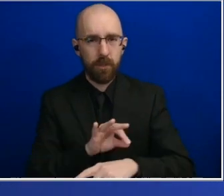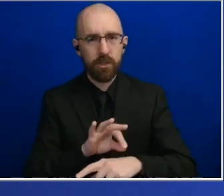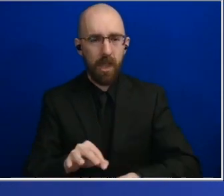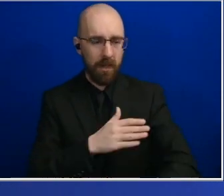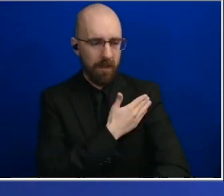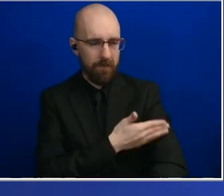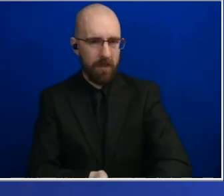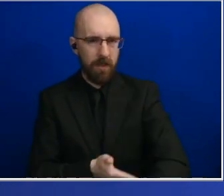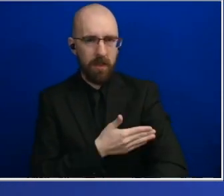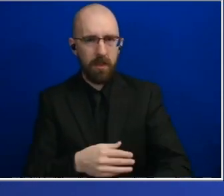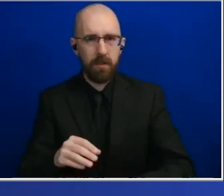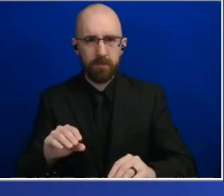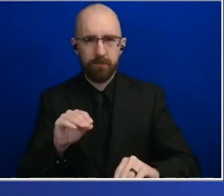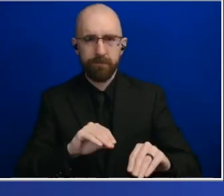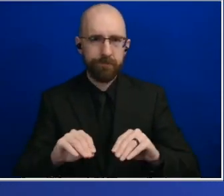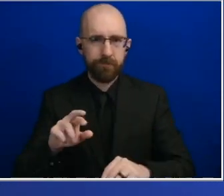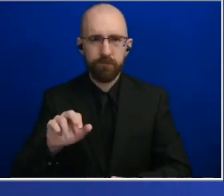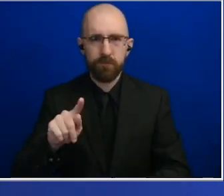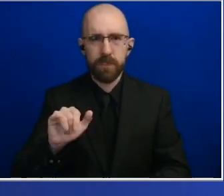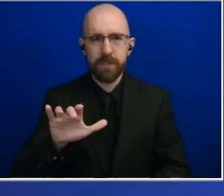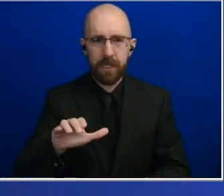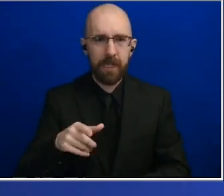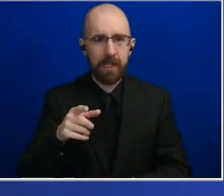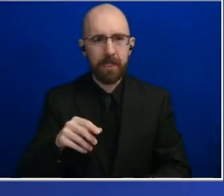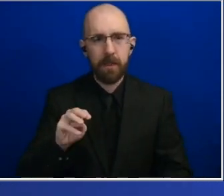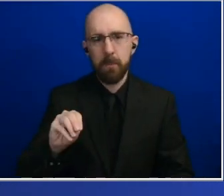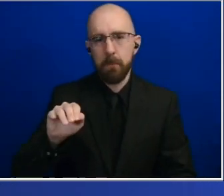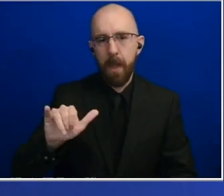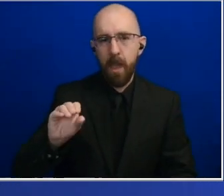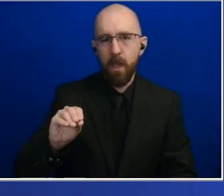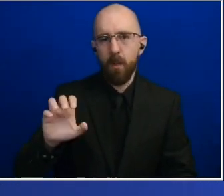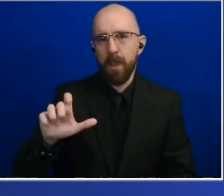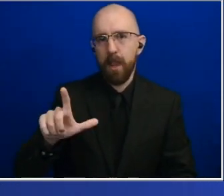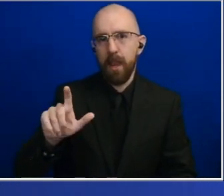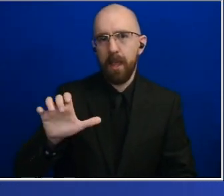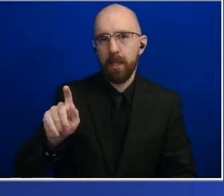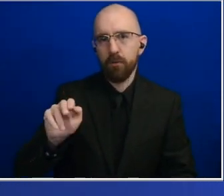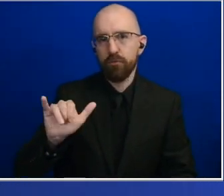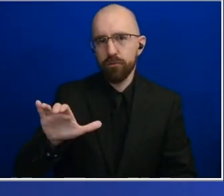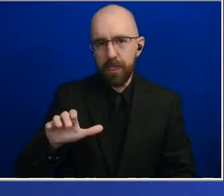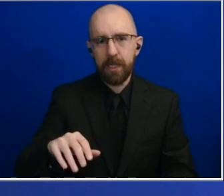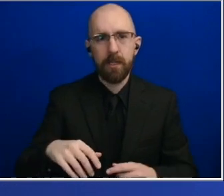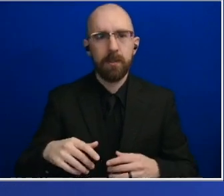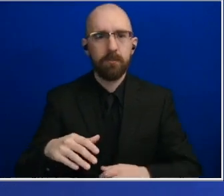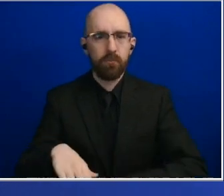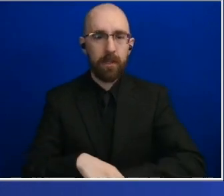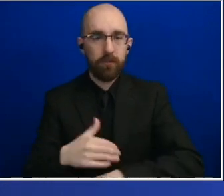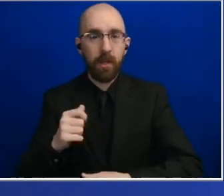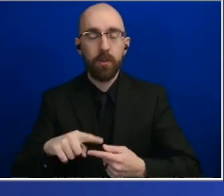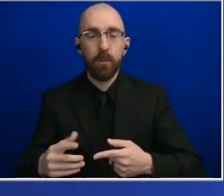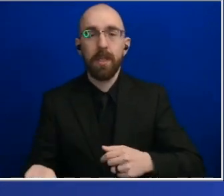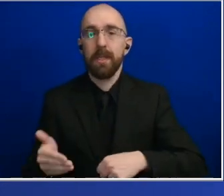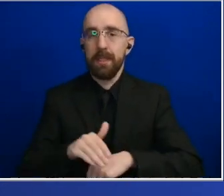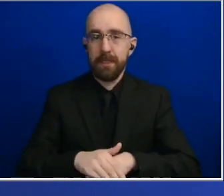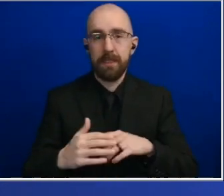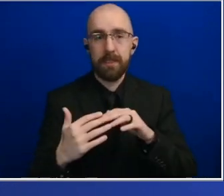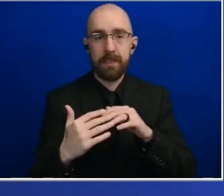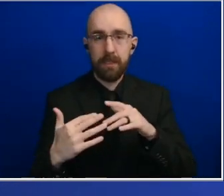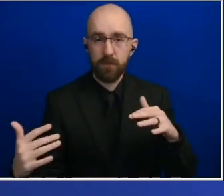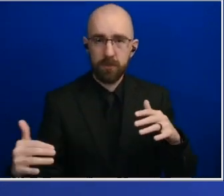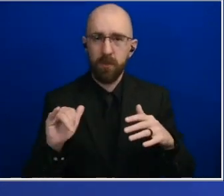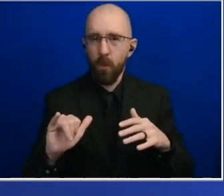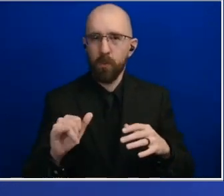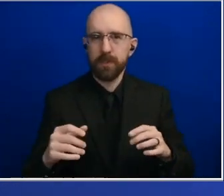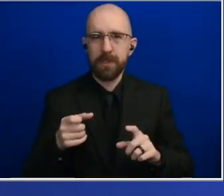lot of these are myoelectric prosthetics, so trying to amplify or increase the diversity of those signals